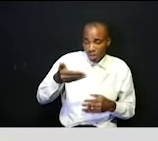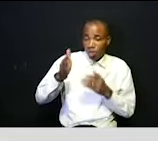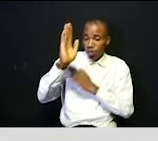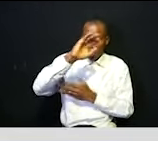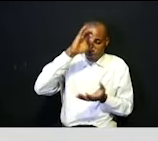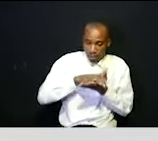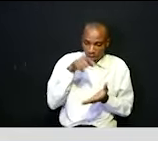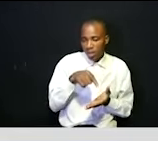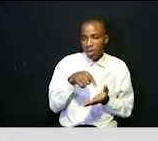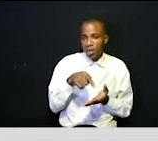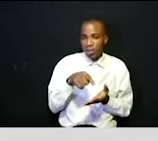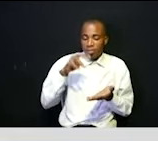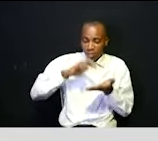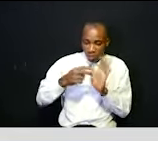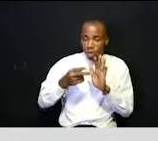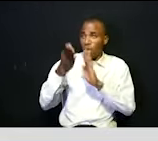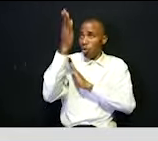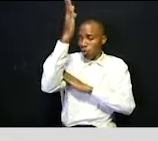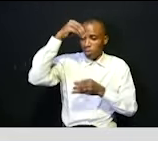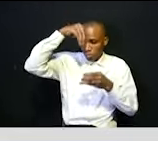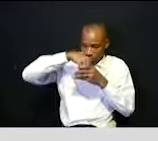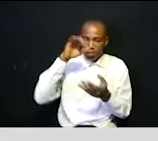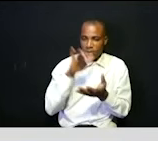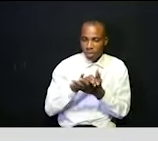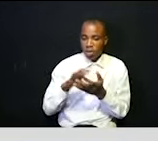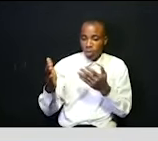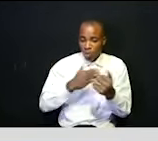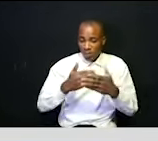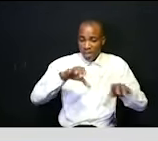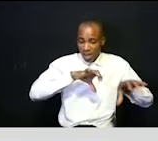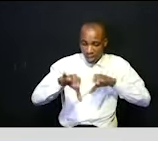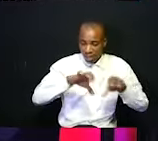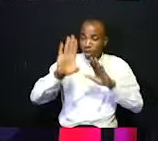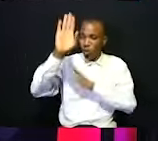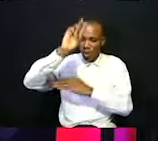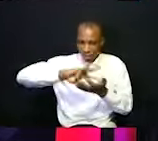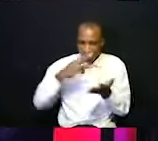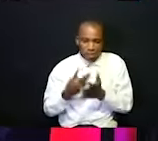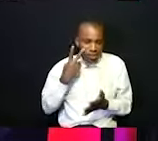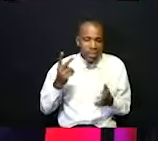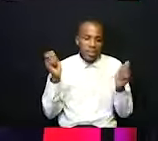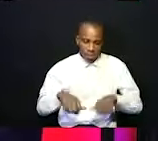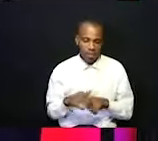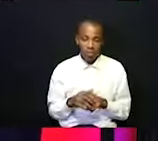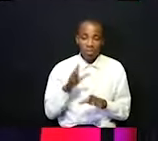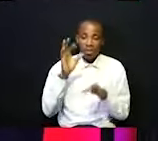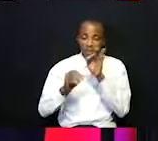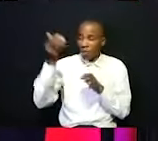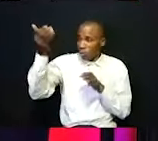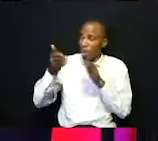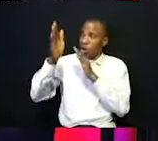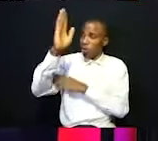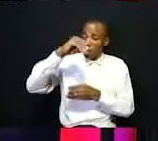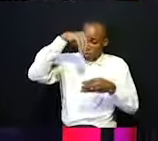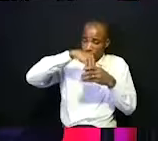marriage, he is part of it. He is the witness. When you allow him into it, he will bring transformation to the